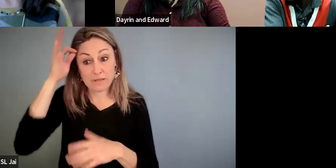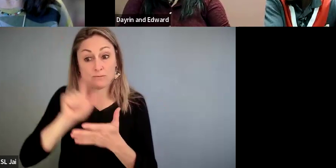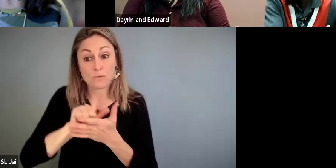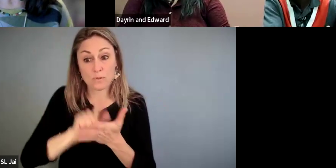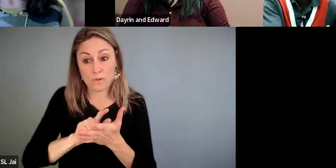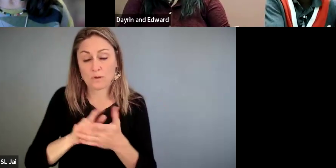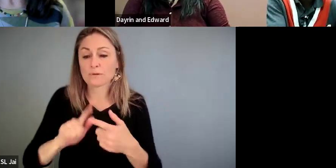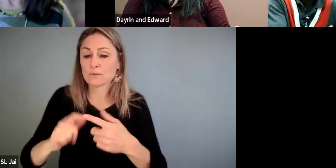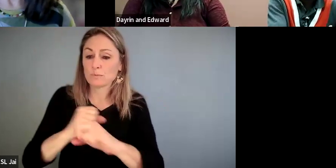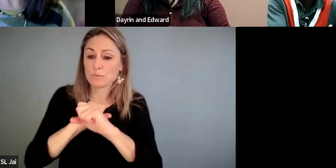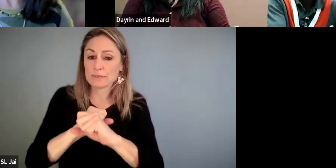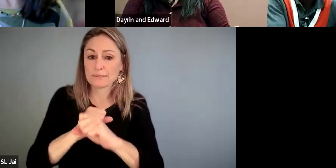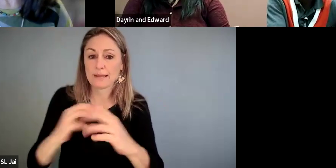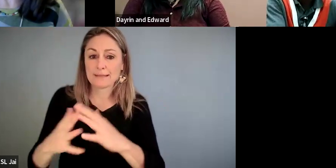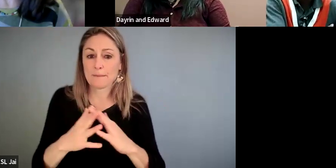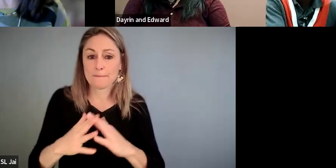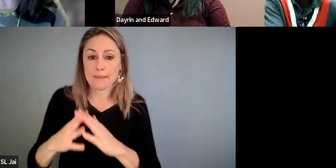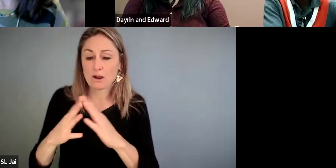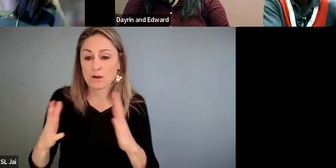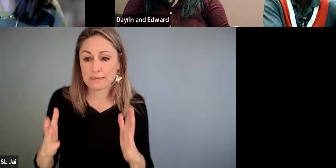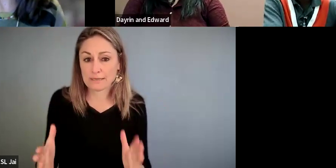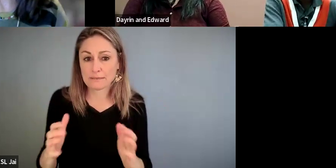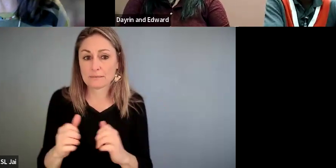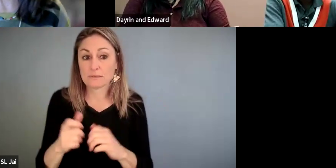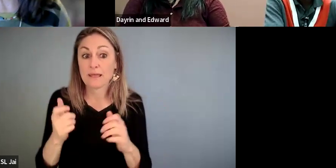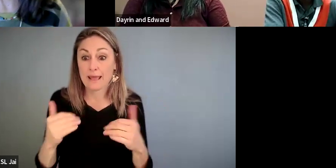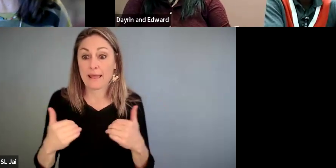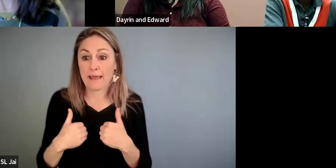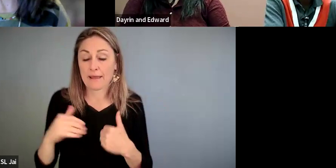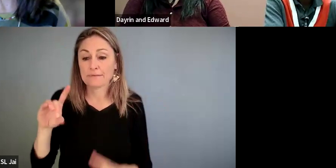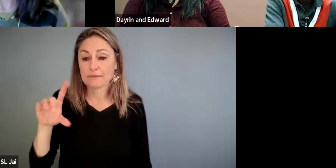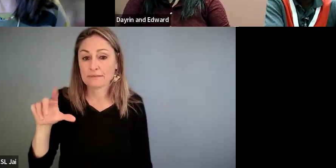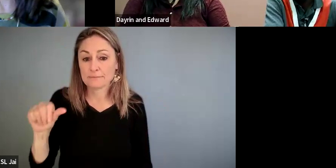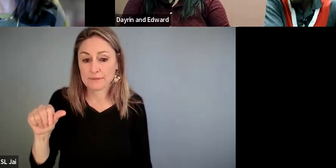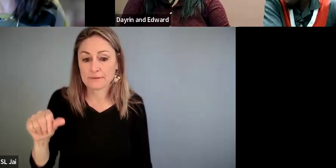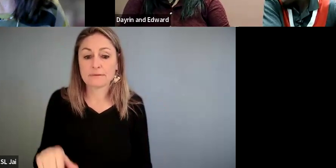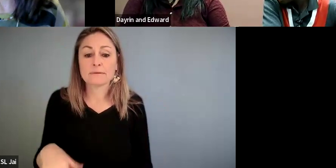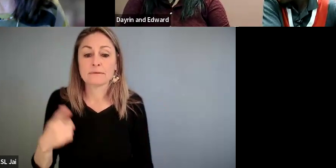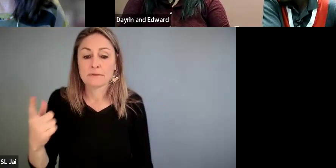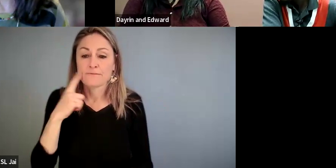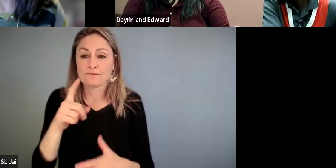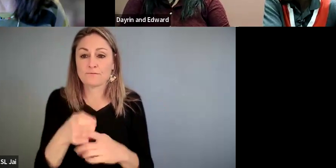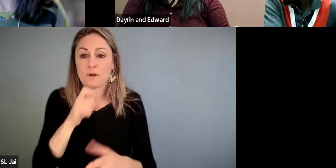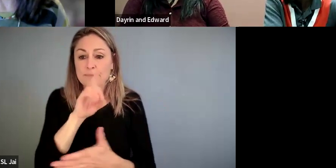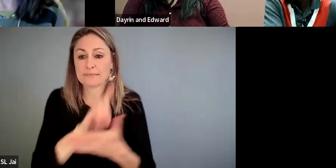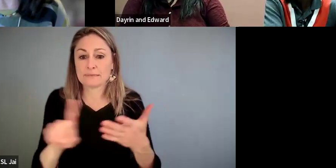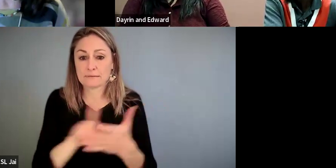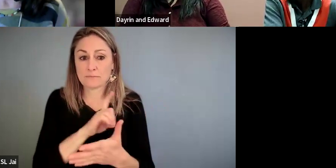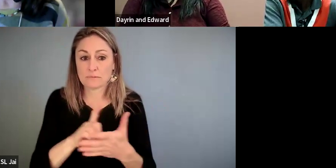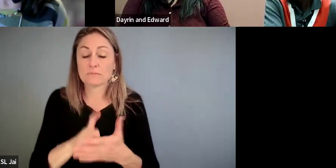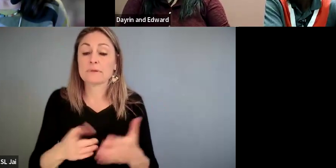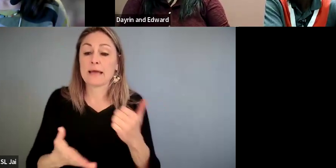to protect Americans with disabilities from discrimination. It helps to remove